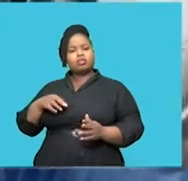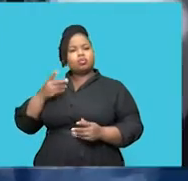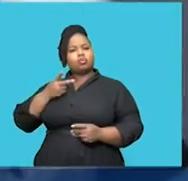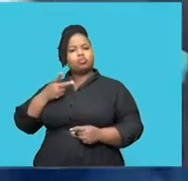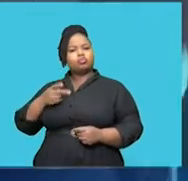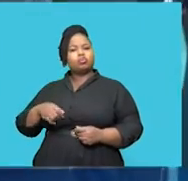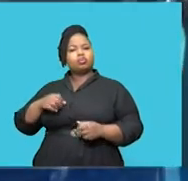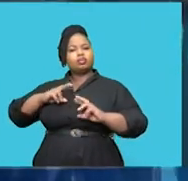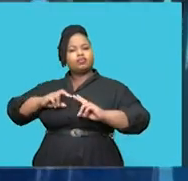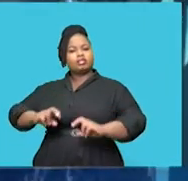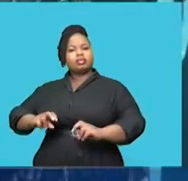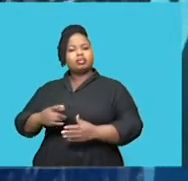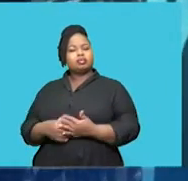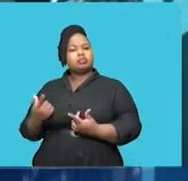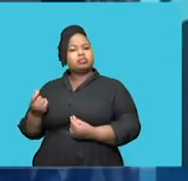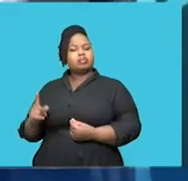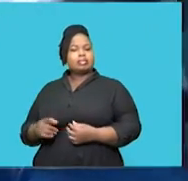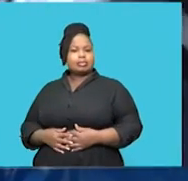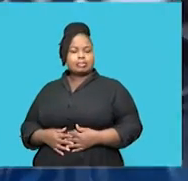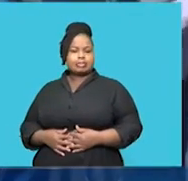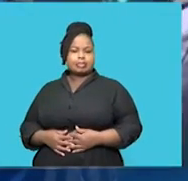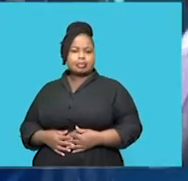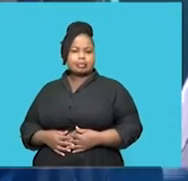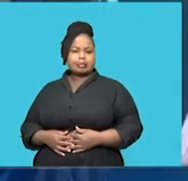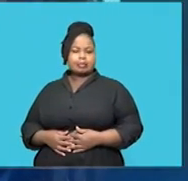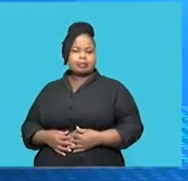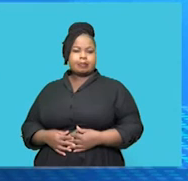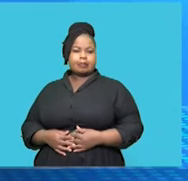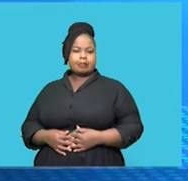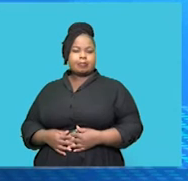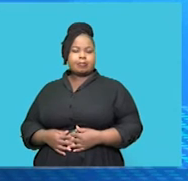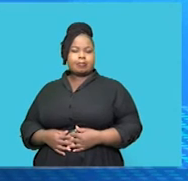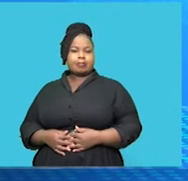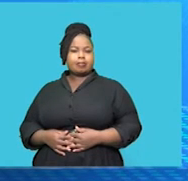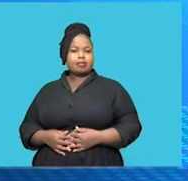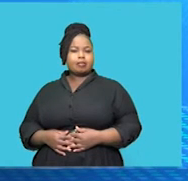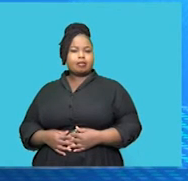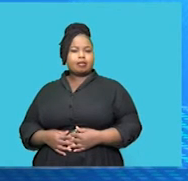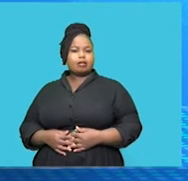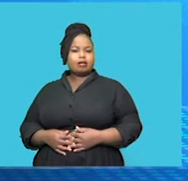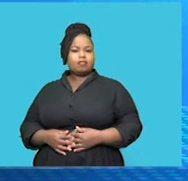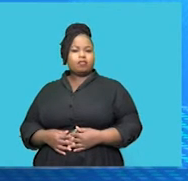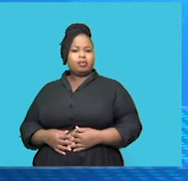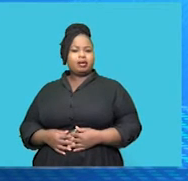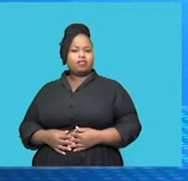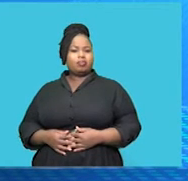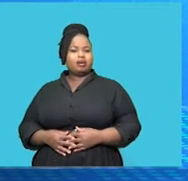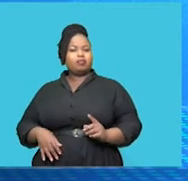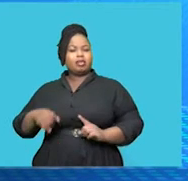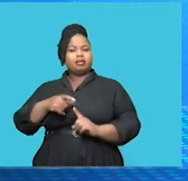athini amanyathelo ewathathayo. And we immediately suspended the person in